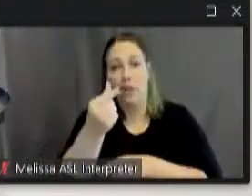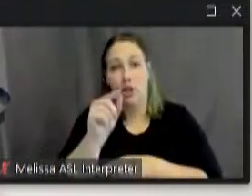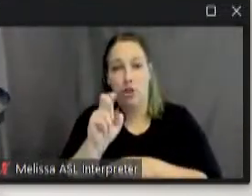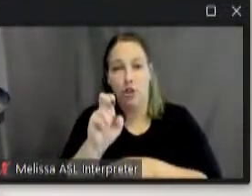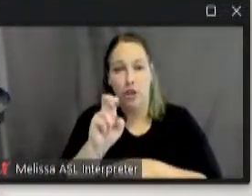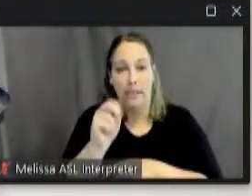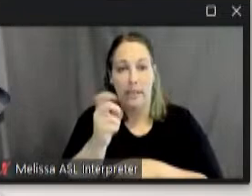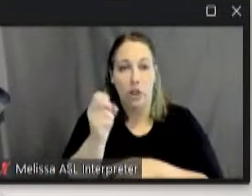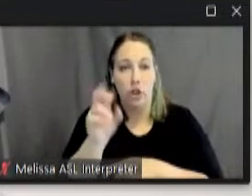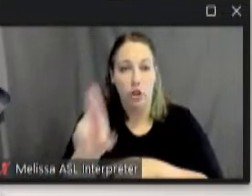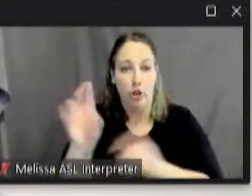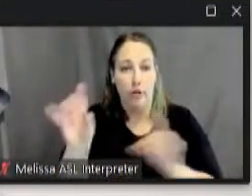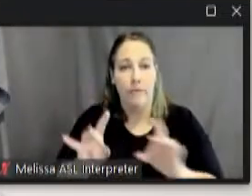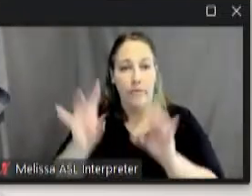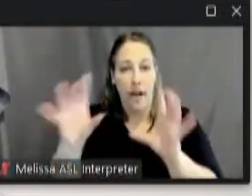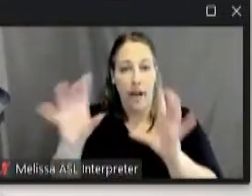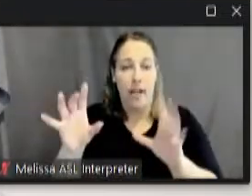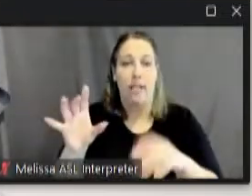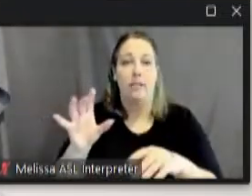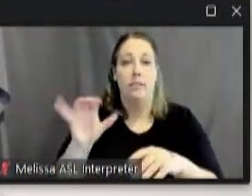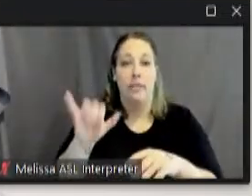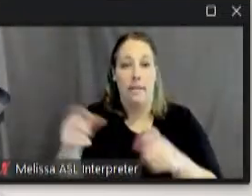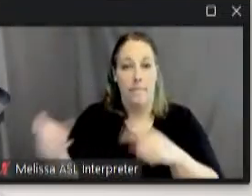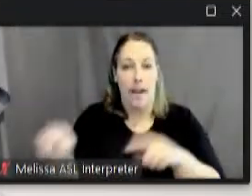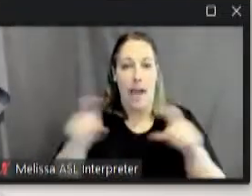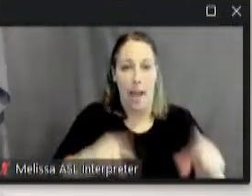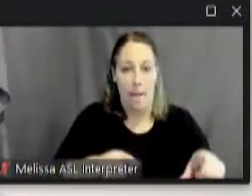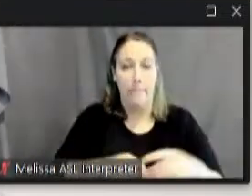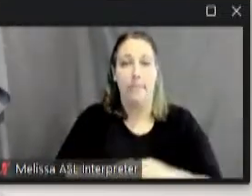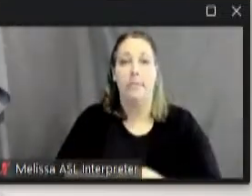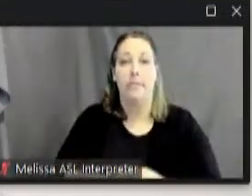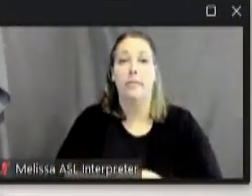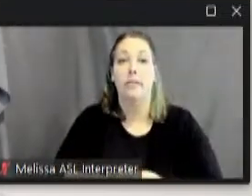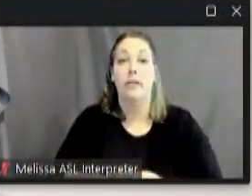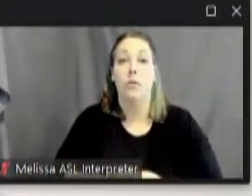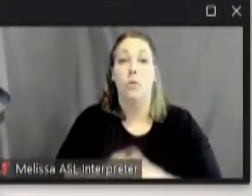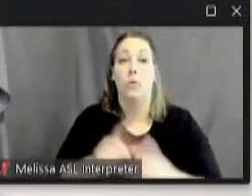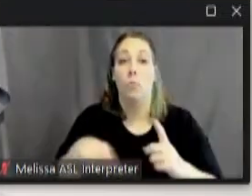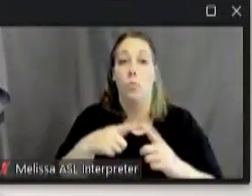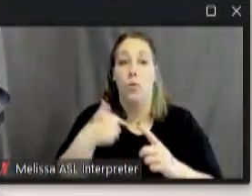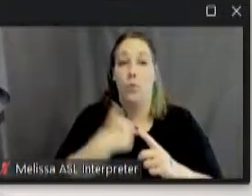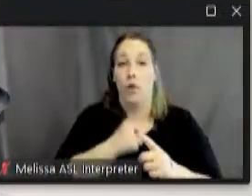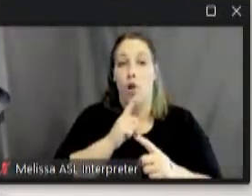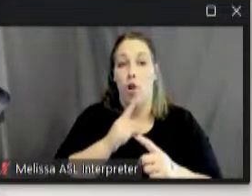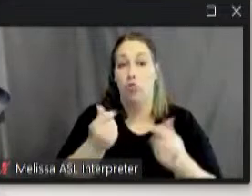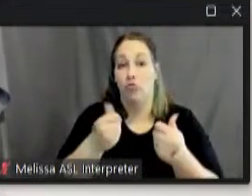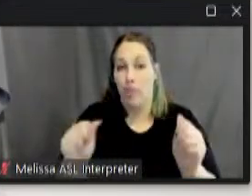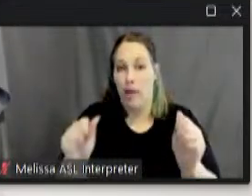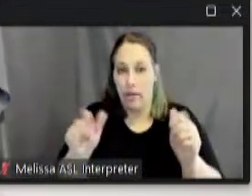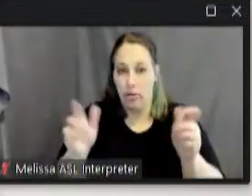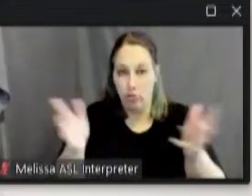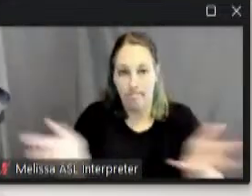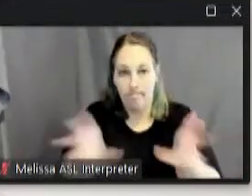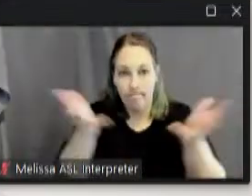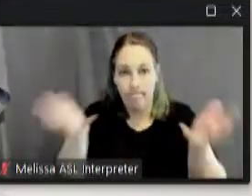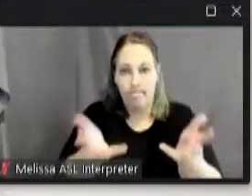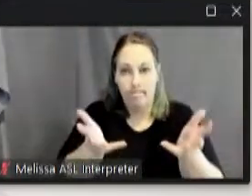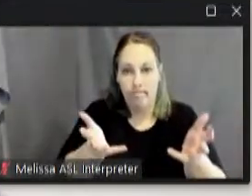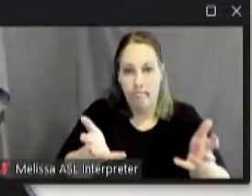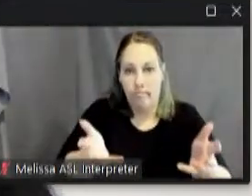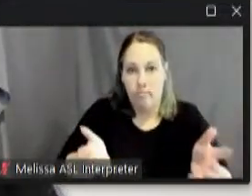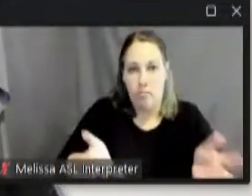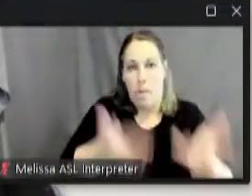attacks that have been happening when we are trying to promote this sexual